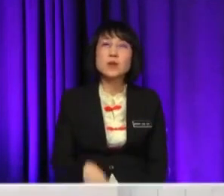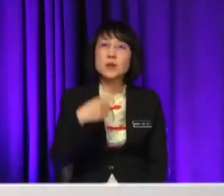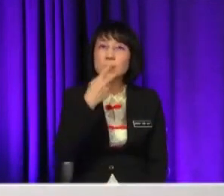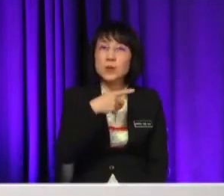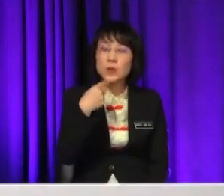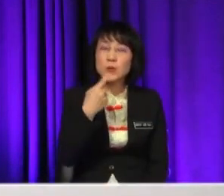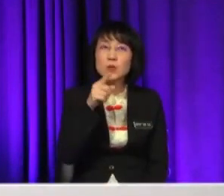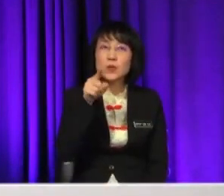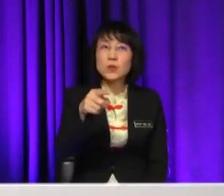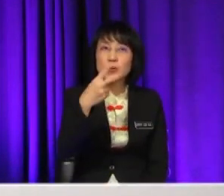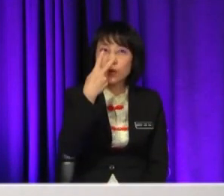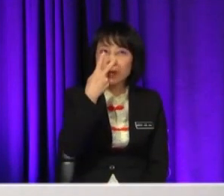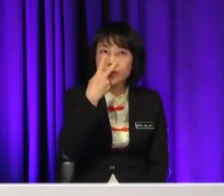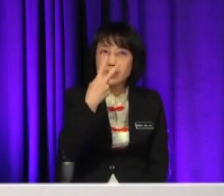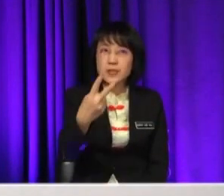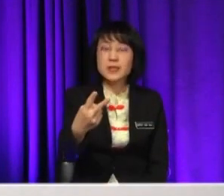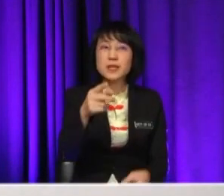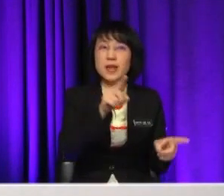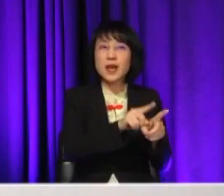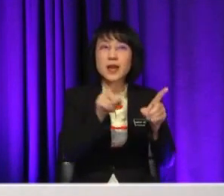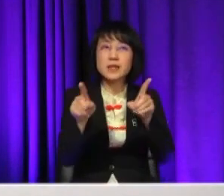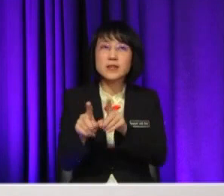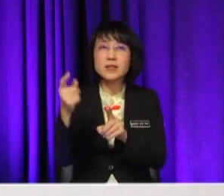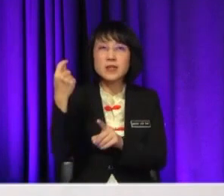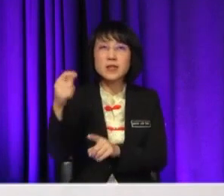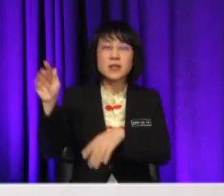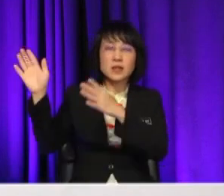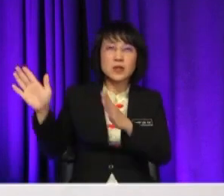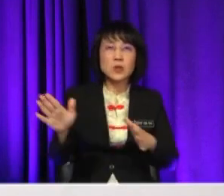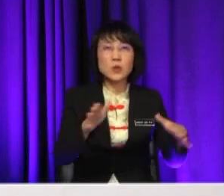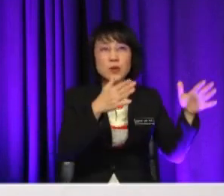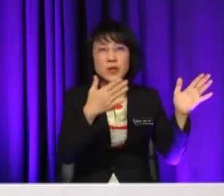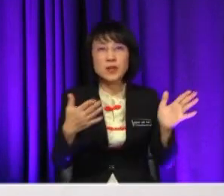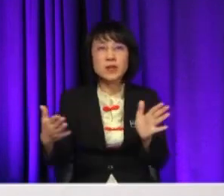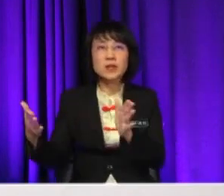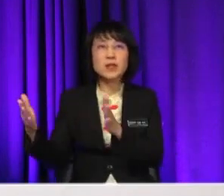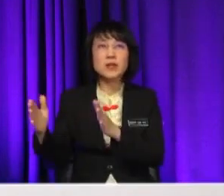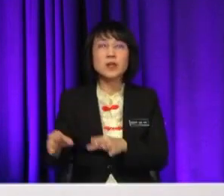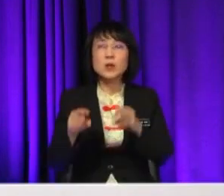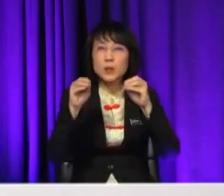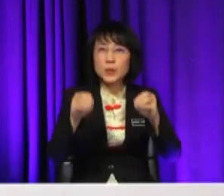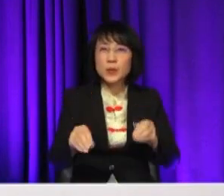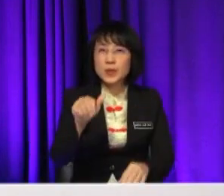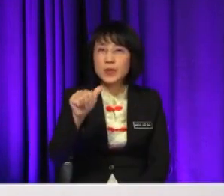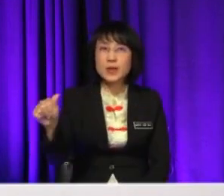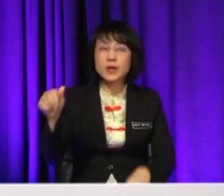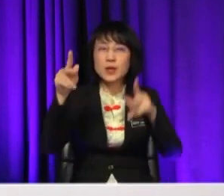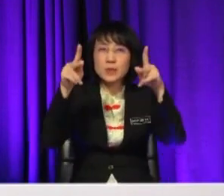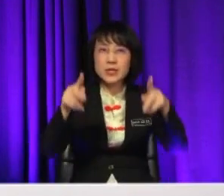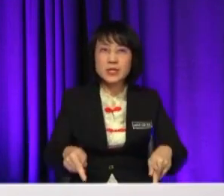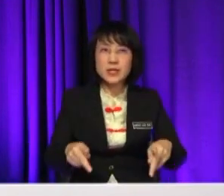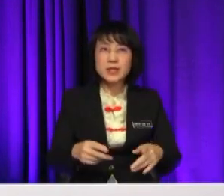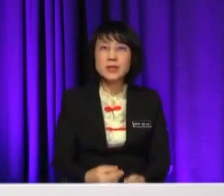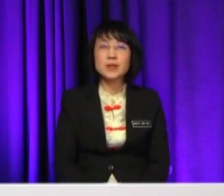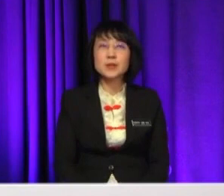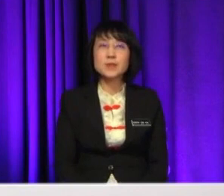wind? Put a person there. Just no one famous, yeah? We do not want to be sued.